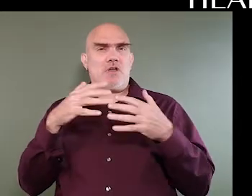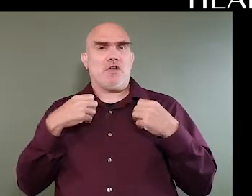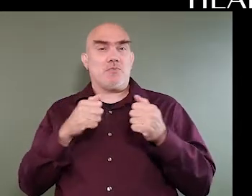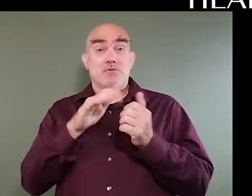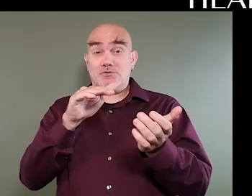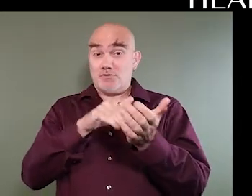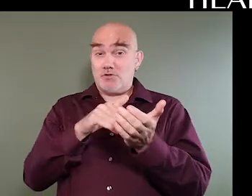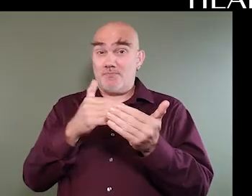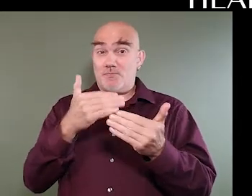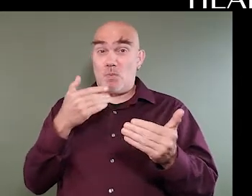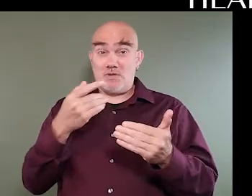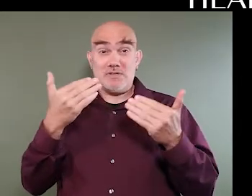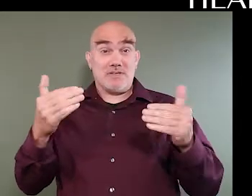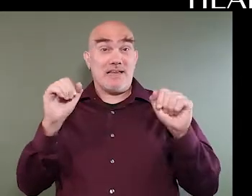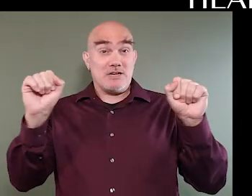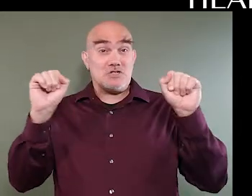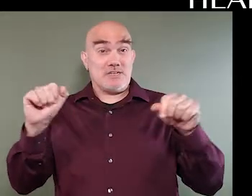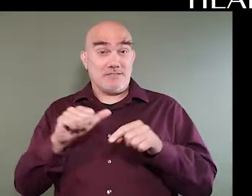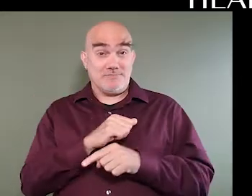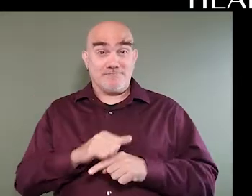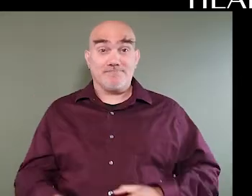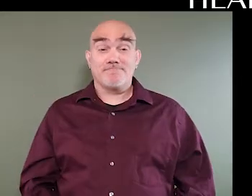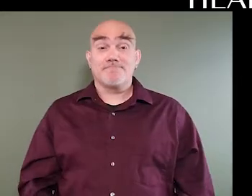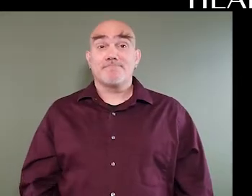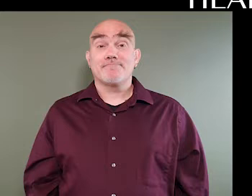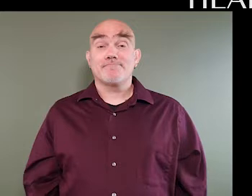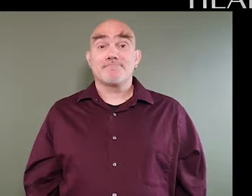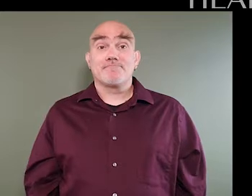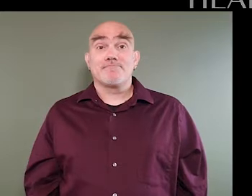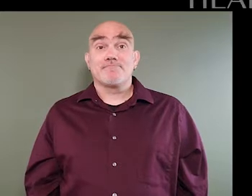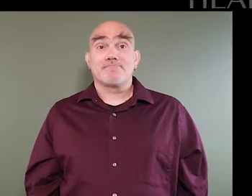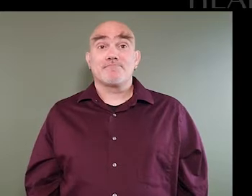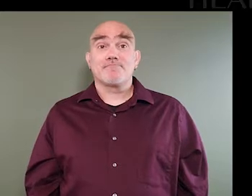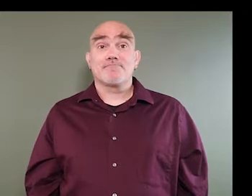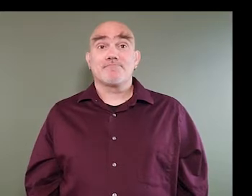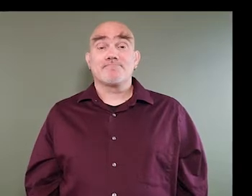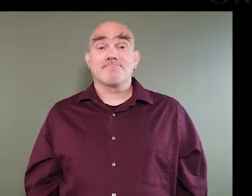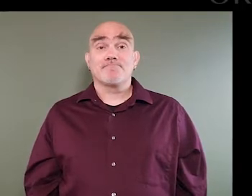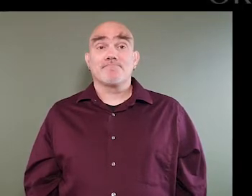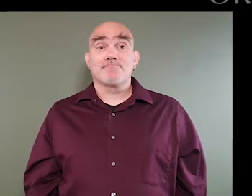harm, you need to check your health with your doctor before exercising.